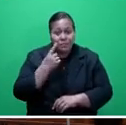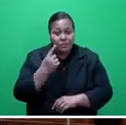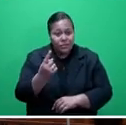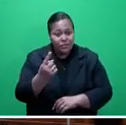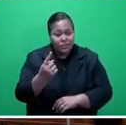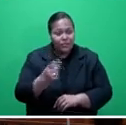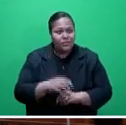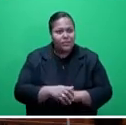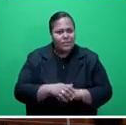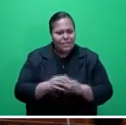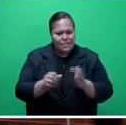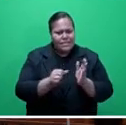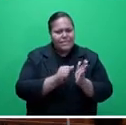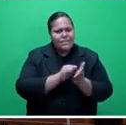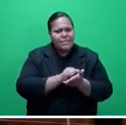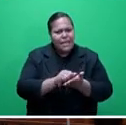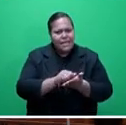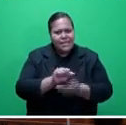and the sentence